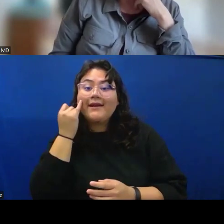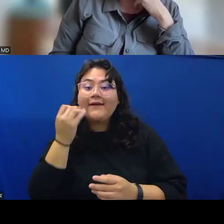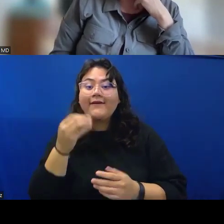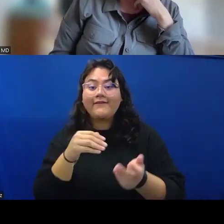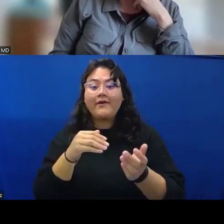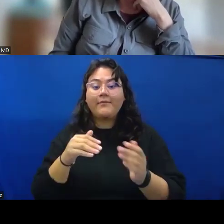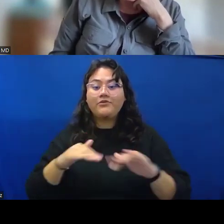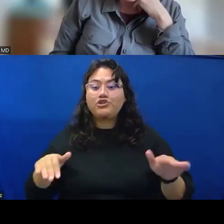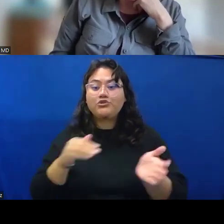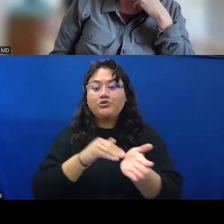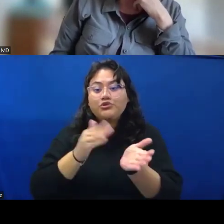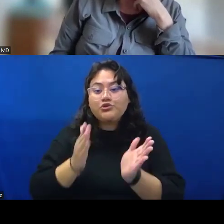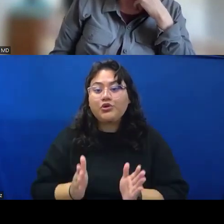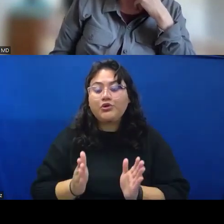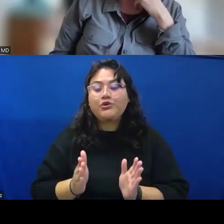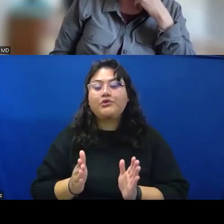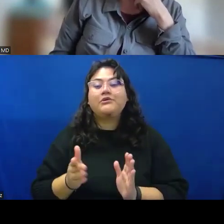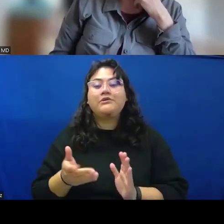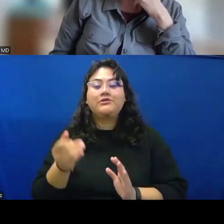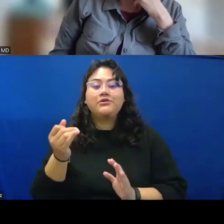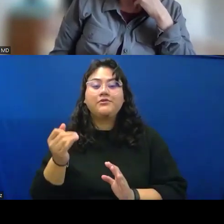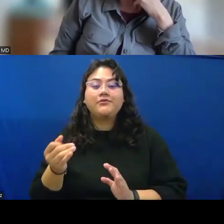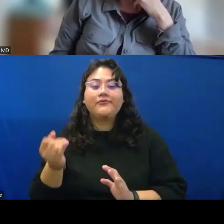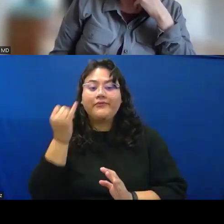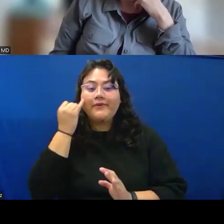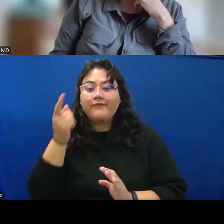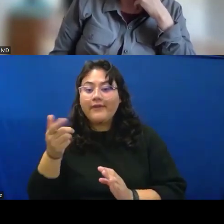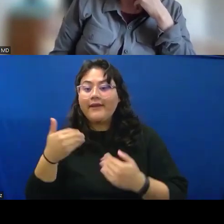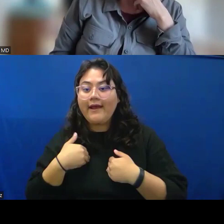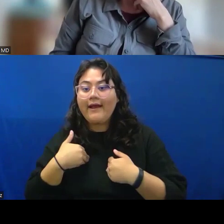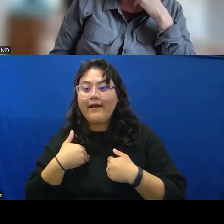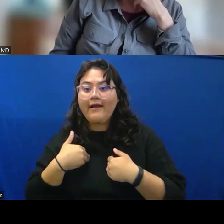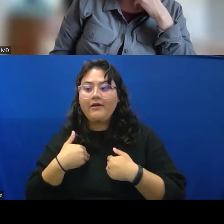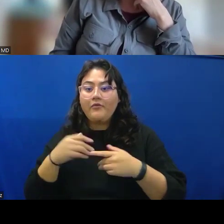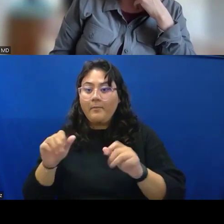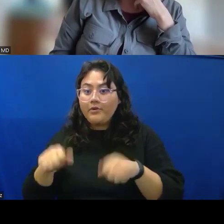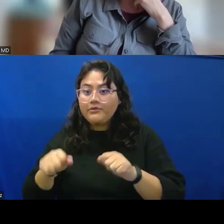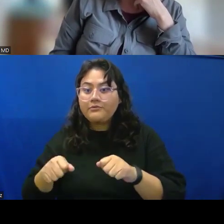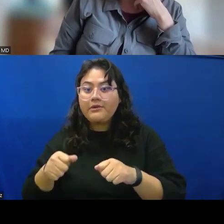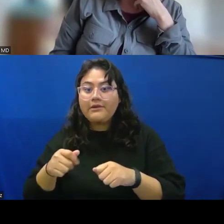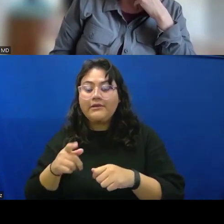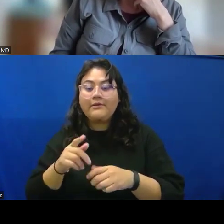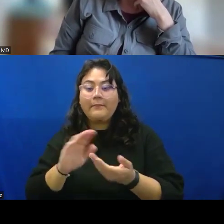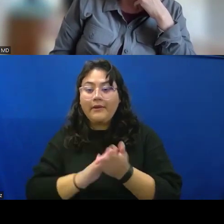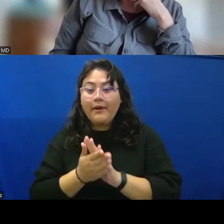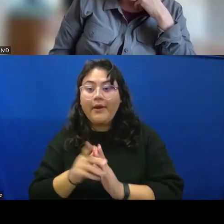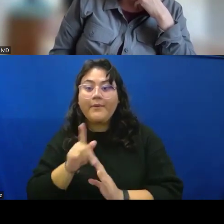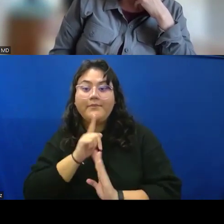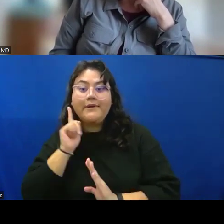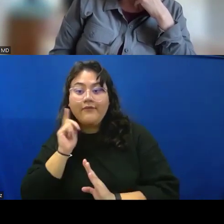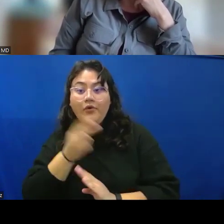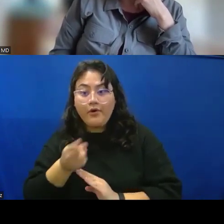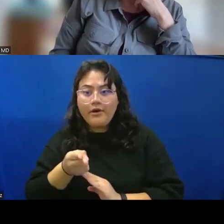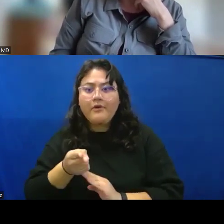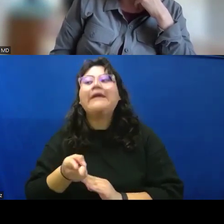visit whether this child has a higher than typical likelihood of becoming deaf or hard of hearing. And if so, they should do something about it. And